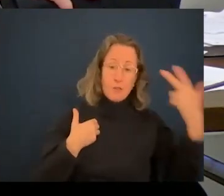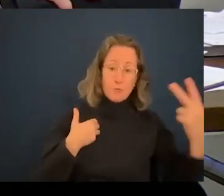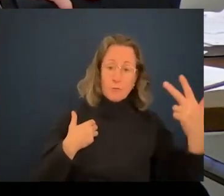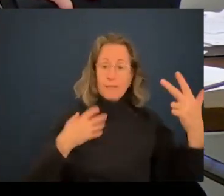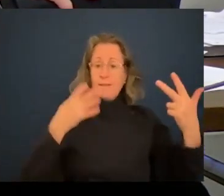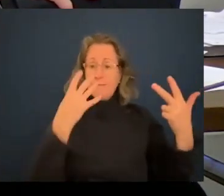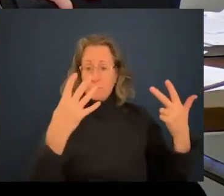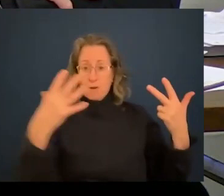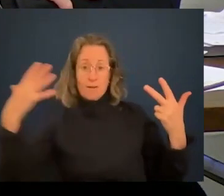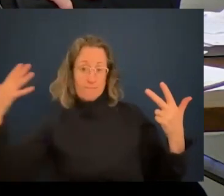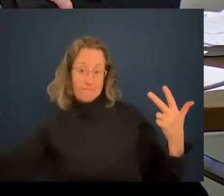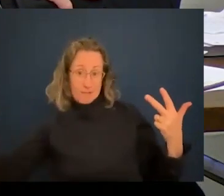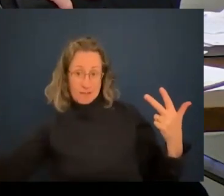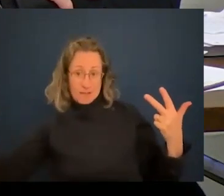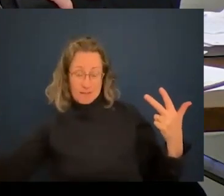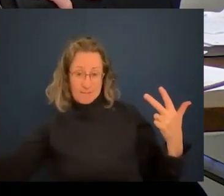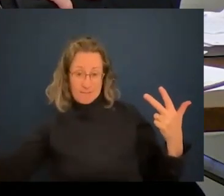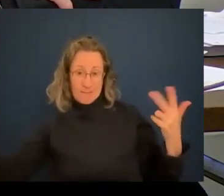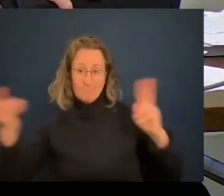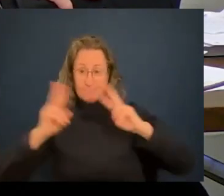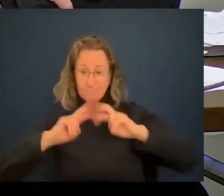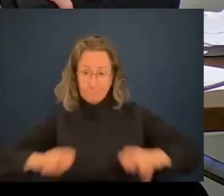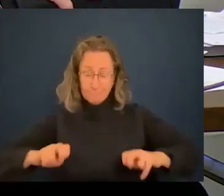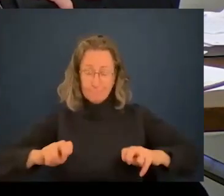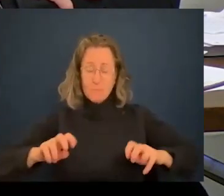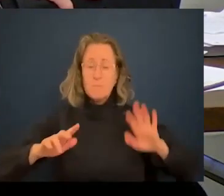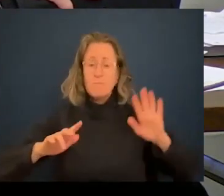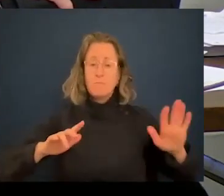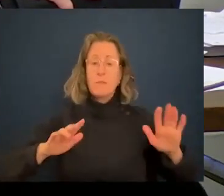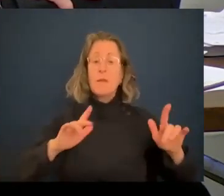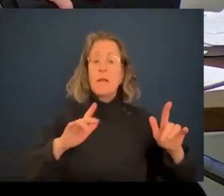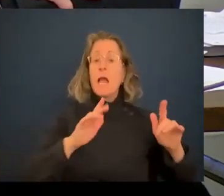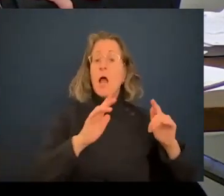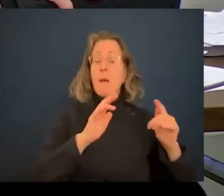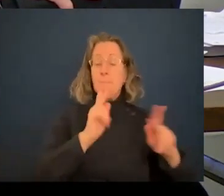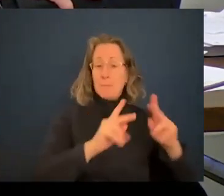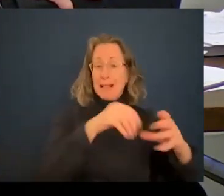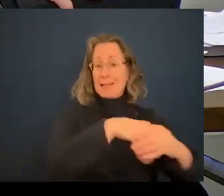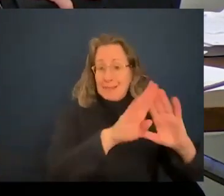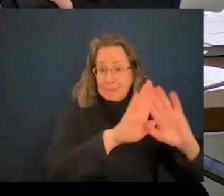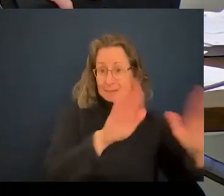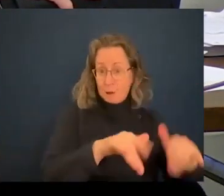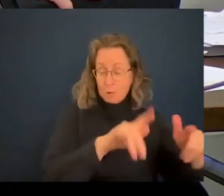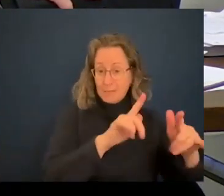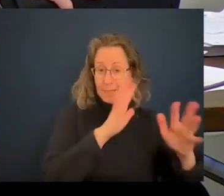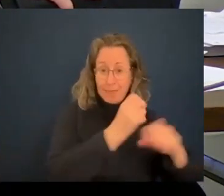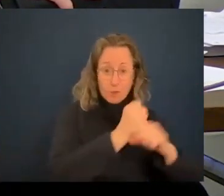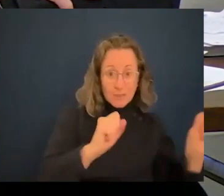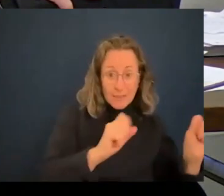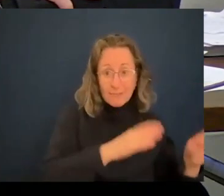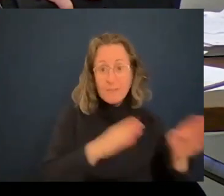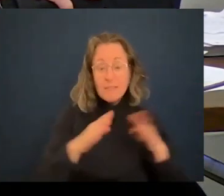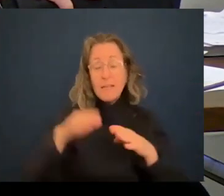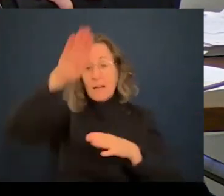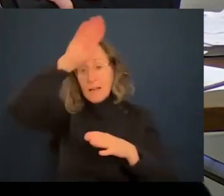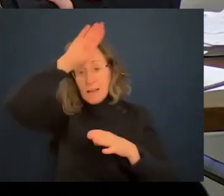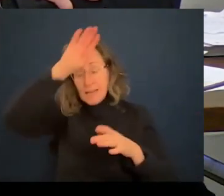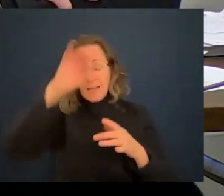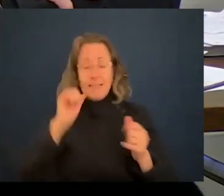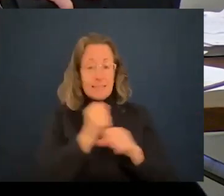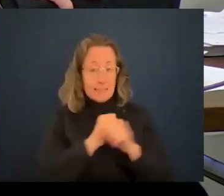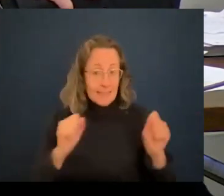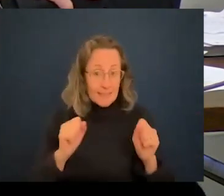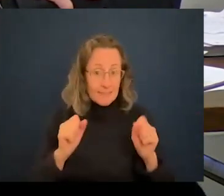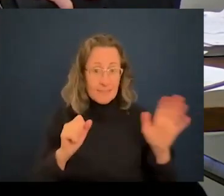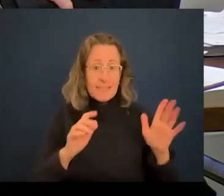the things that they looked at was life safety of the occupants and the firefighters confining and extinguishing the fire